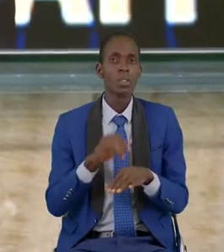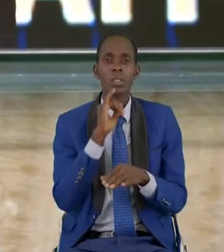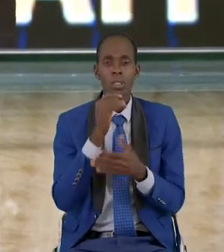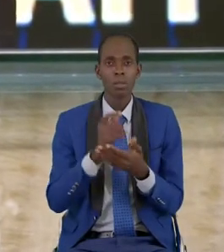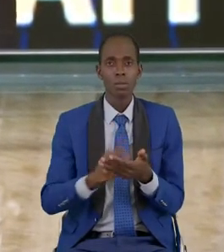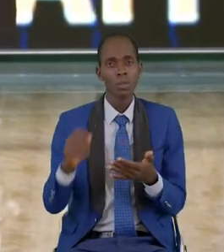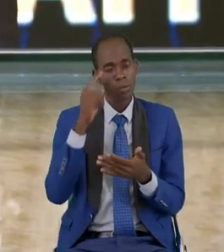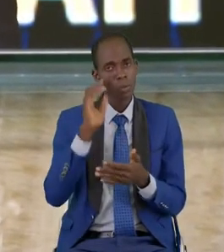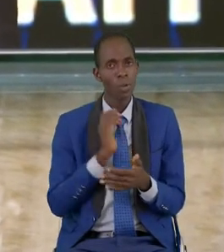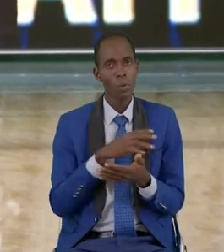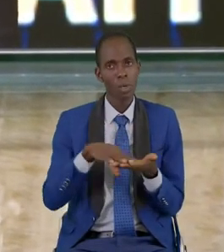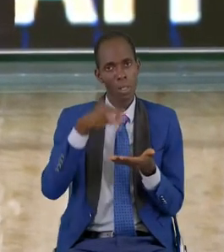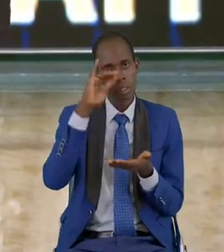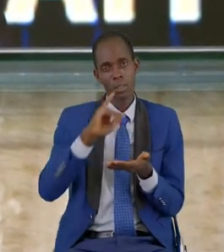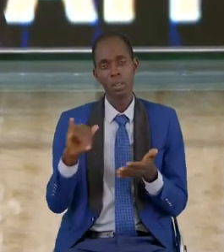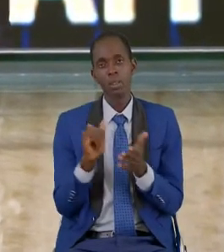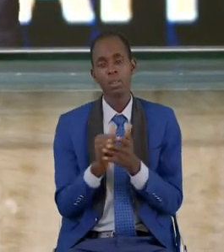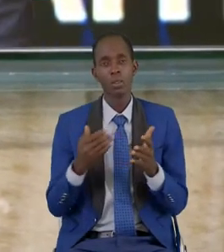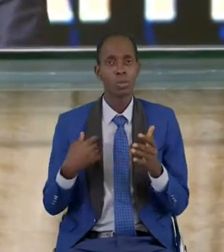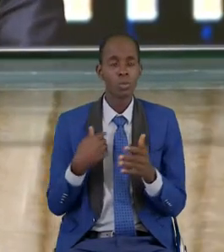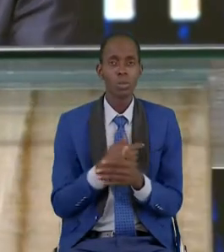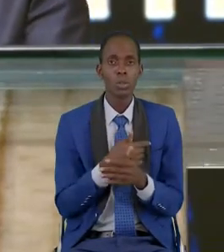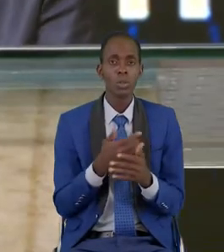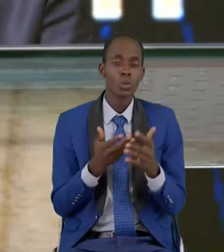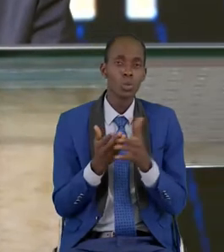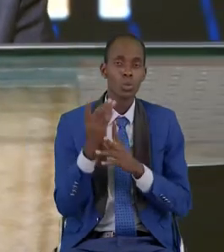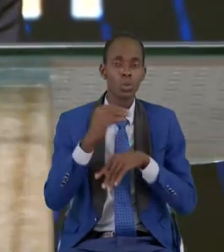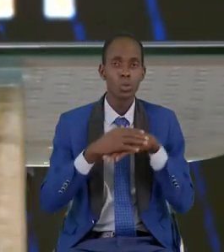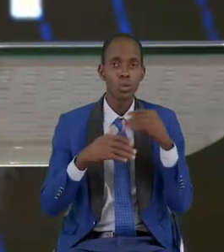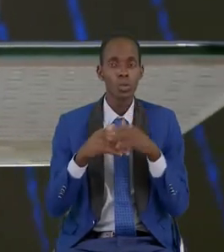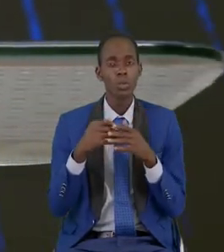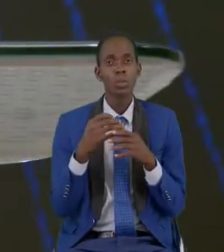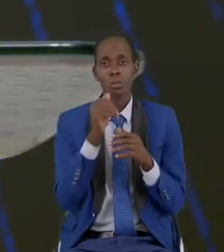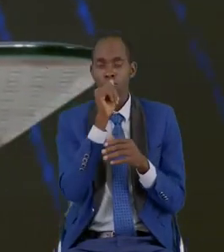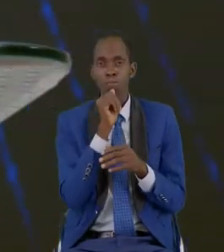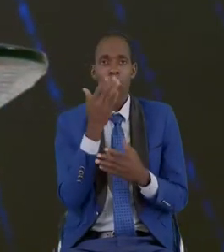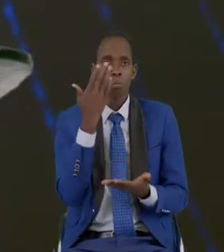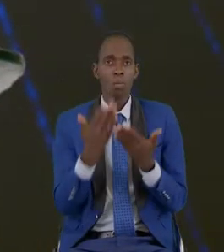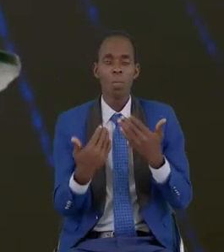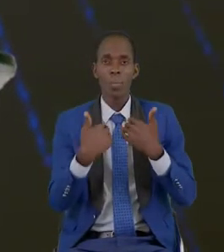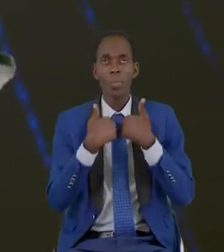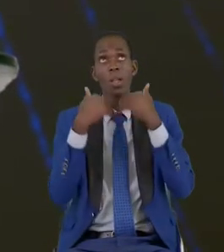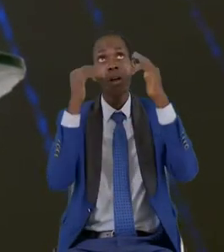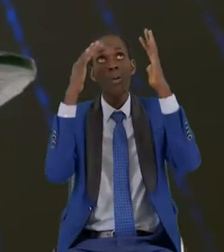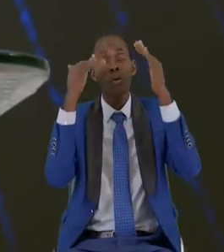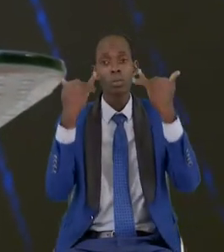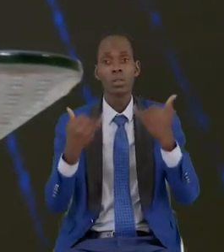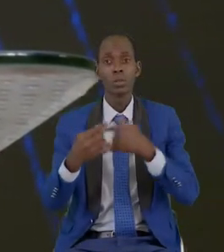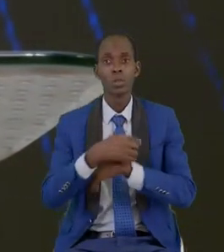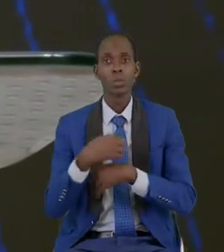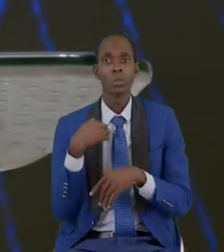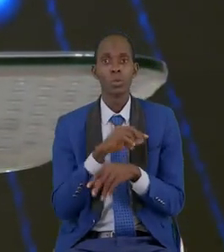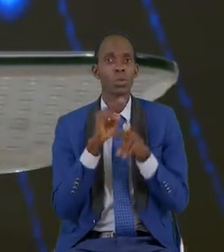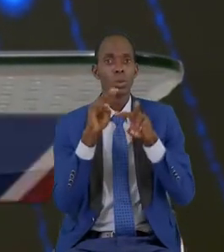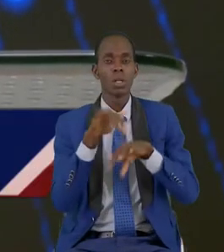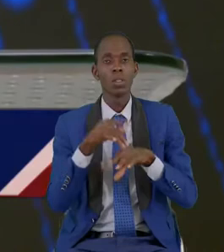through the comfort and the patience of scriptures might have hope. So today we're looking at